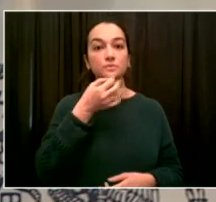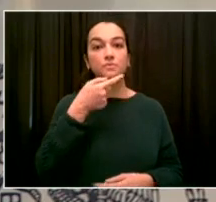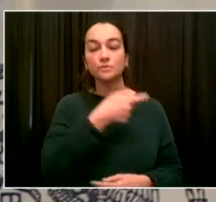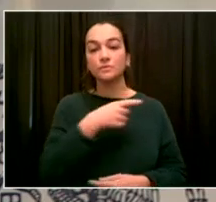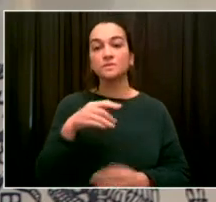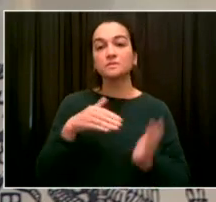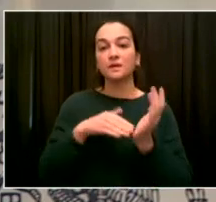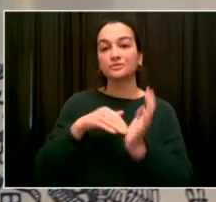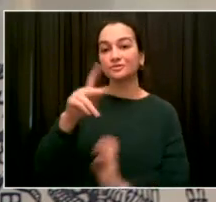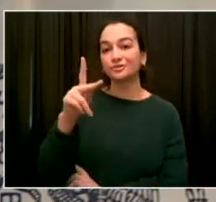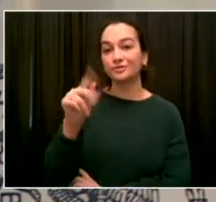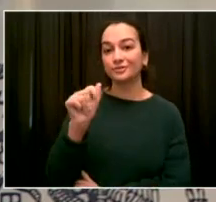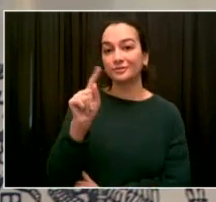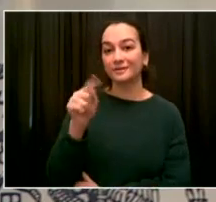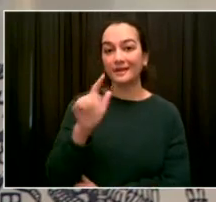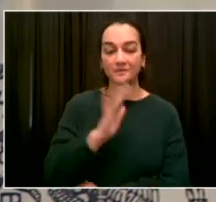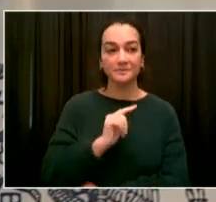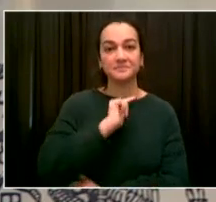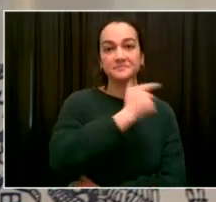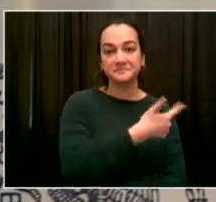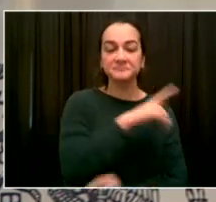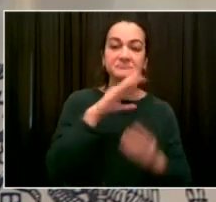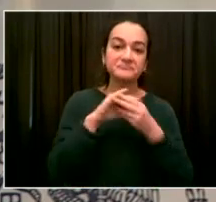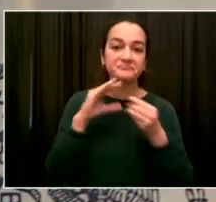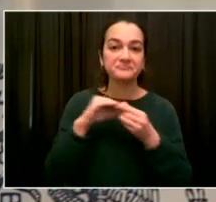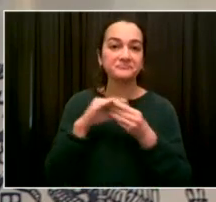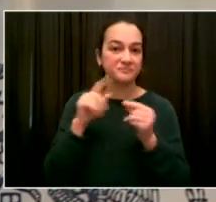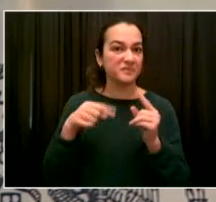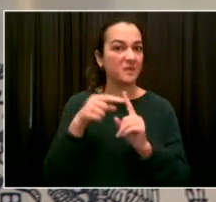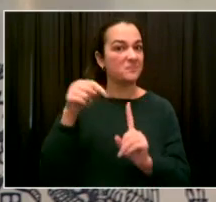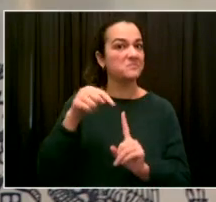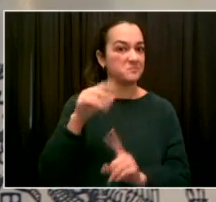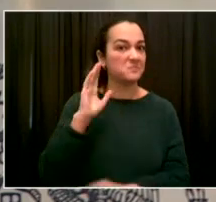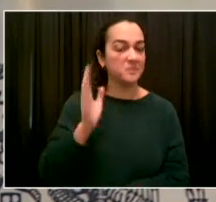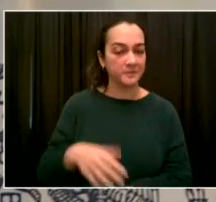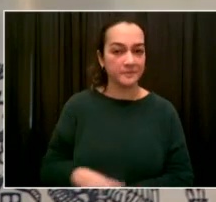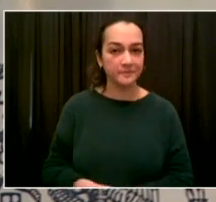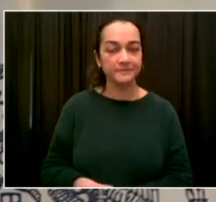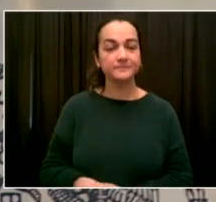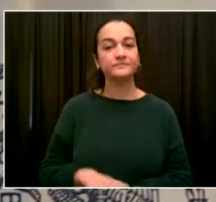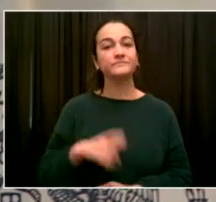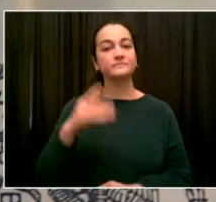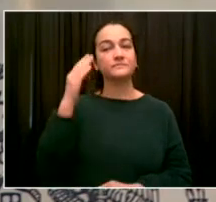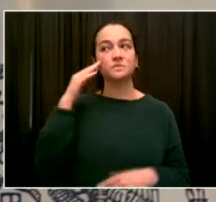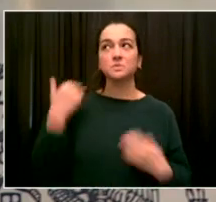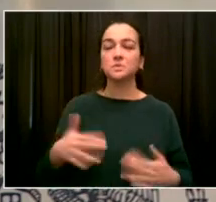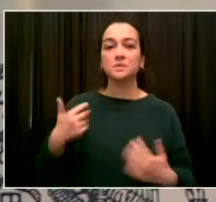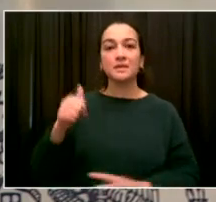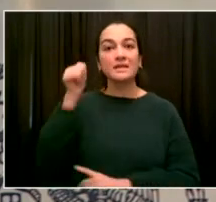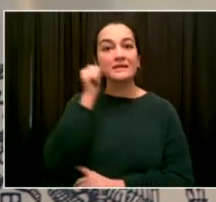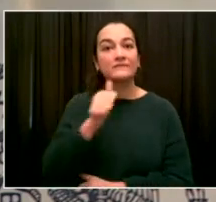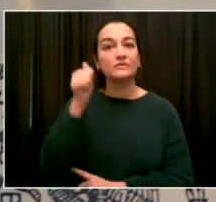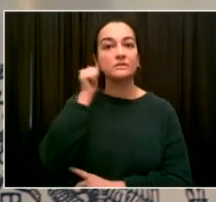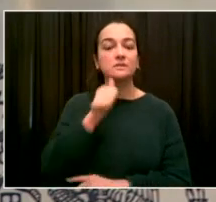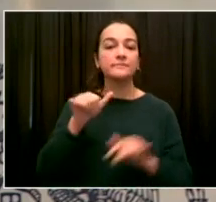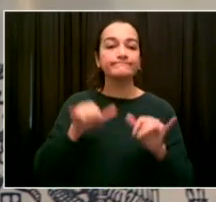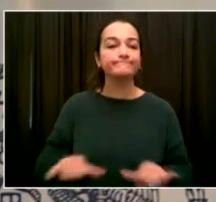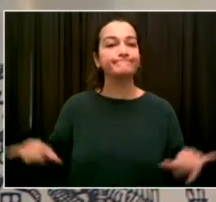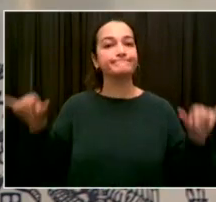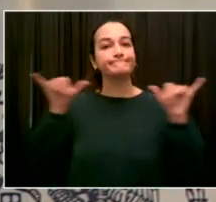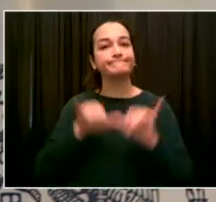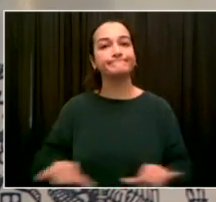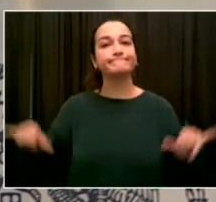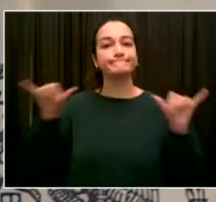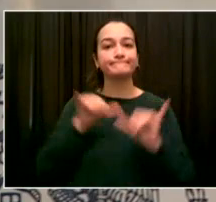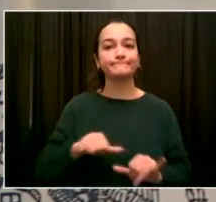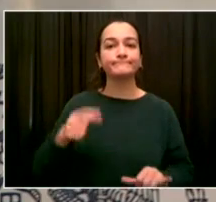the COVID crisis, on the challenge of Omicron and how we overcome it. And I'm very confident this city will overcome it. In fact, it looks like it's going to